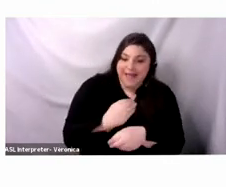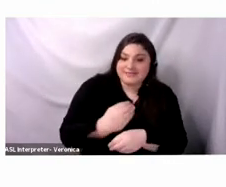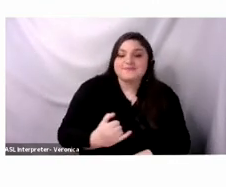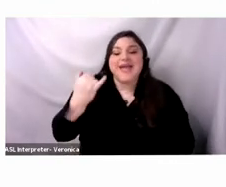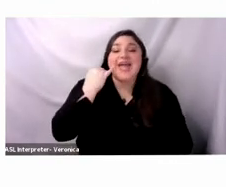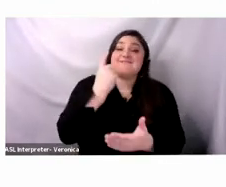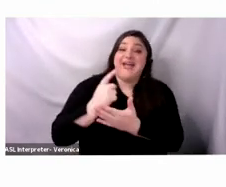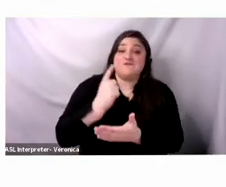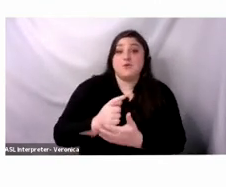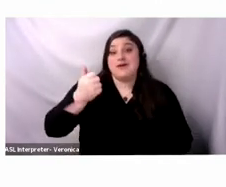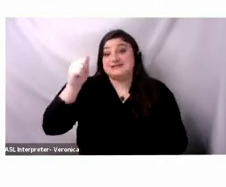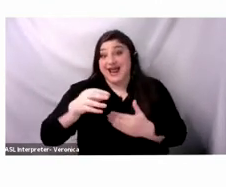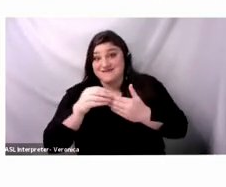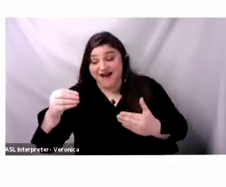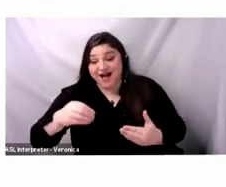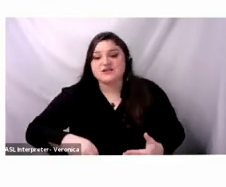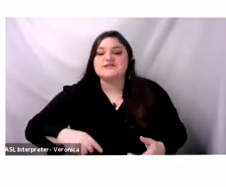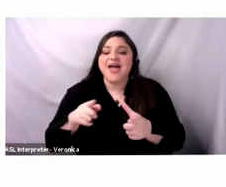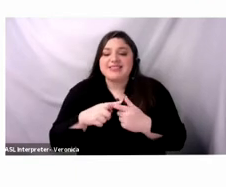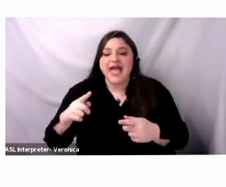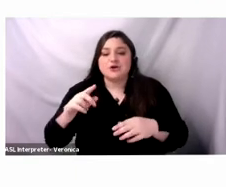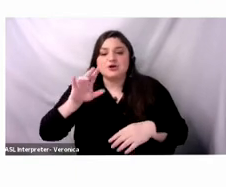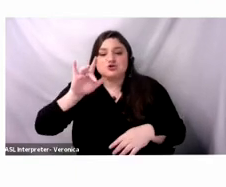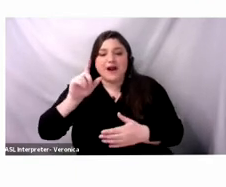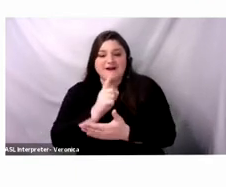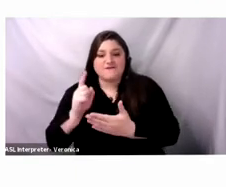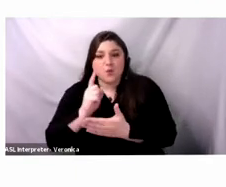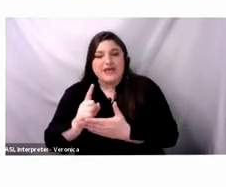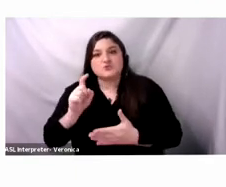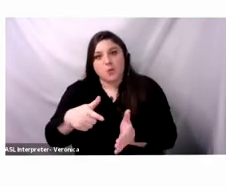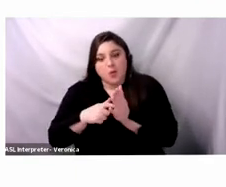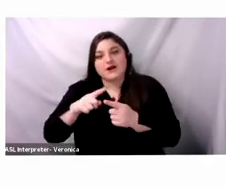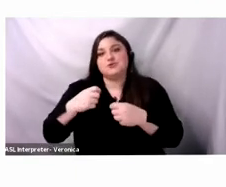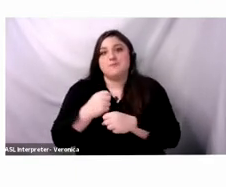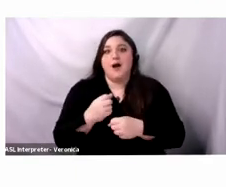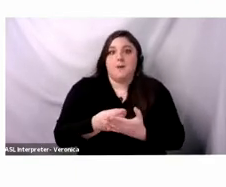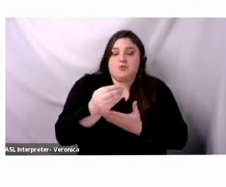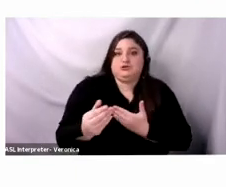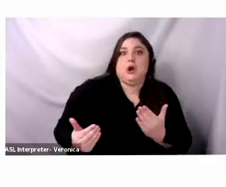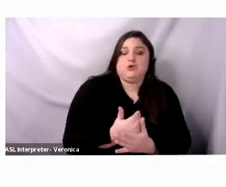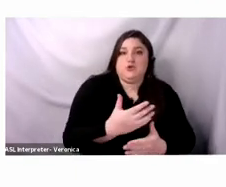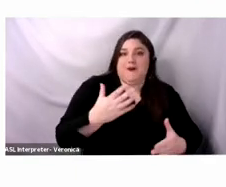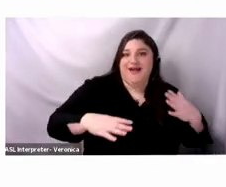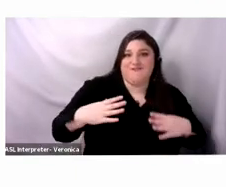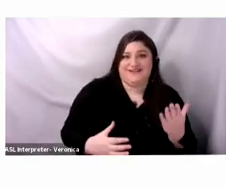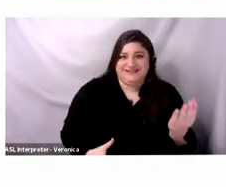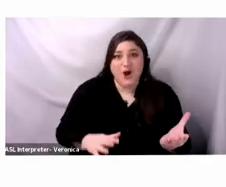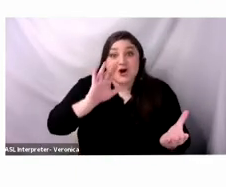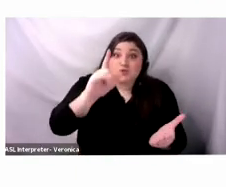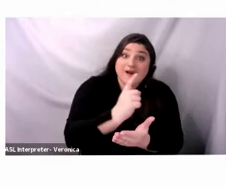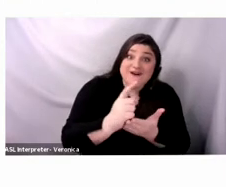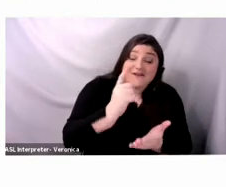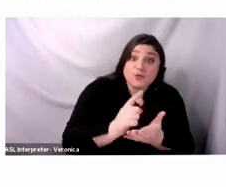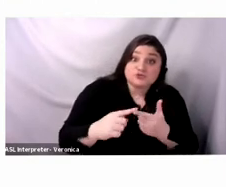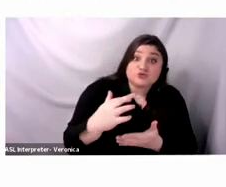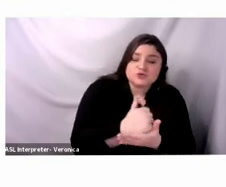buy one new outfit. Garment workers would rely primarily on resale markets, swaps, and hand-me-downs to get dressed for their factory